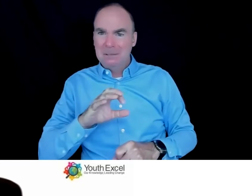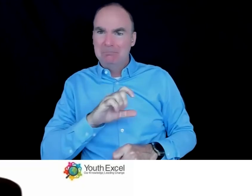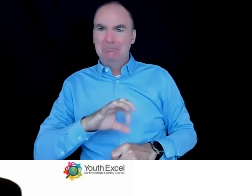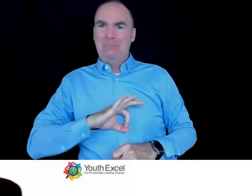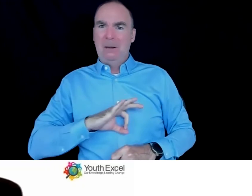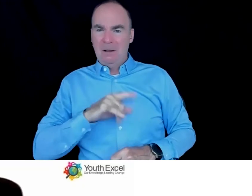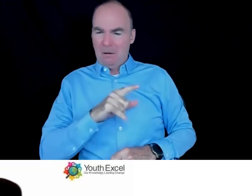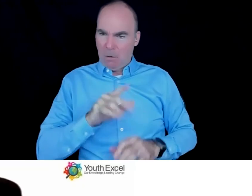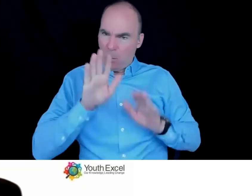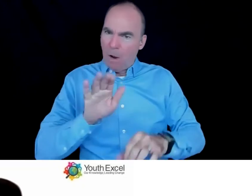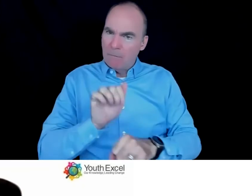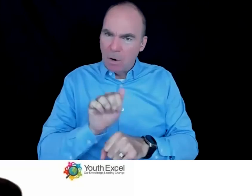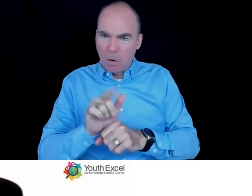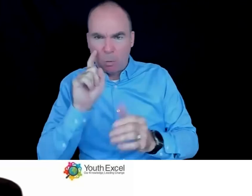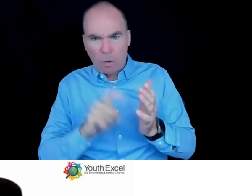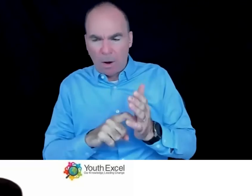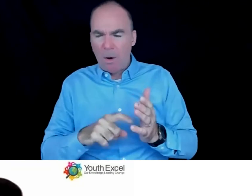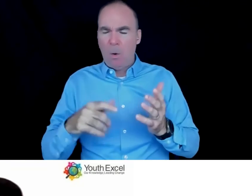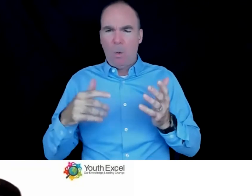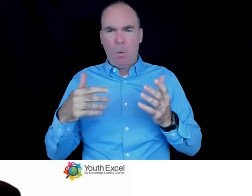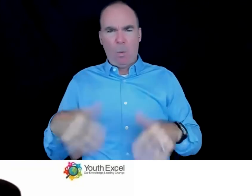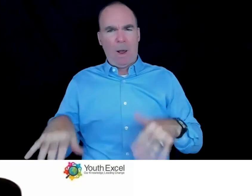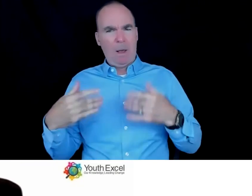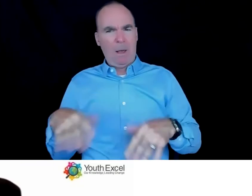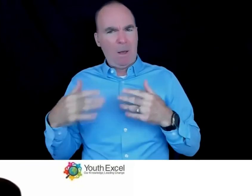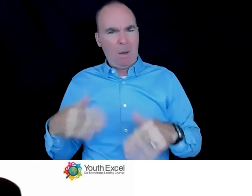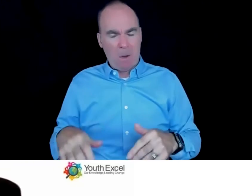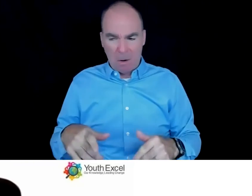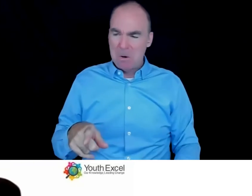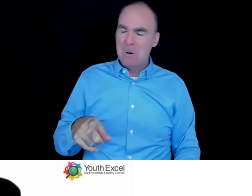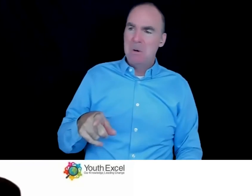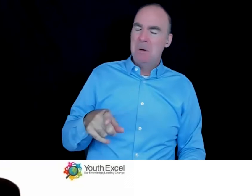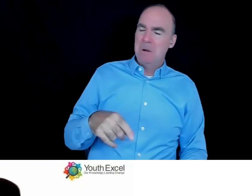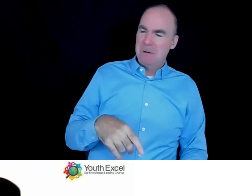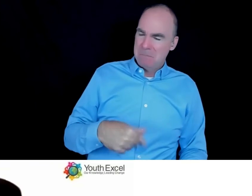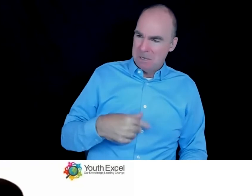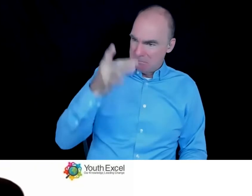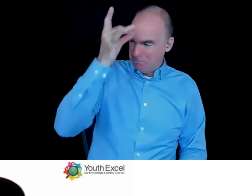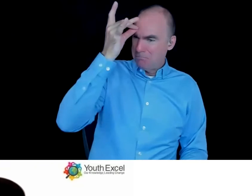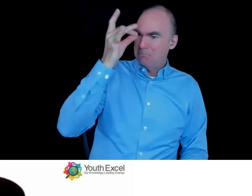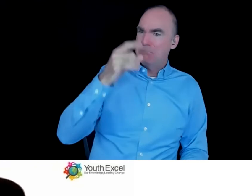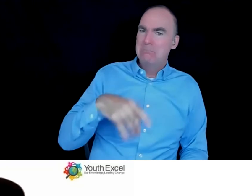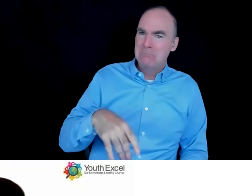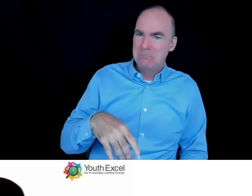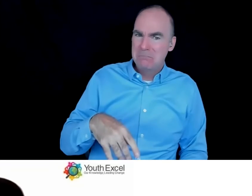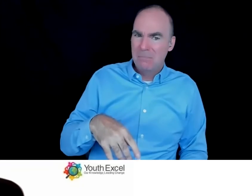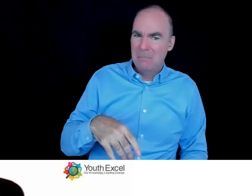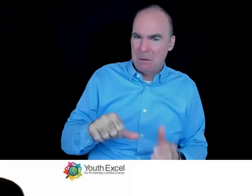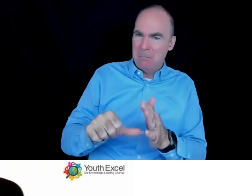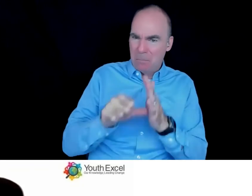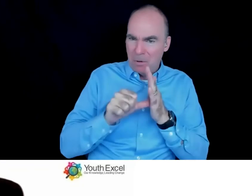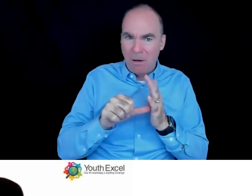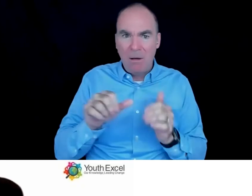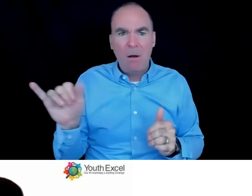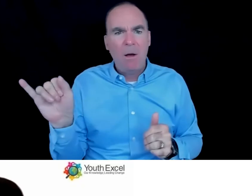doing within his community. That was indeed powerful sentiments that I was able to pick up. And probably at this particular time,